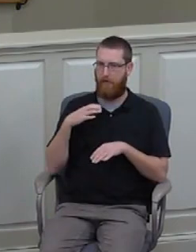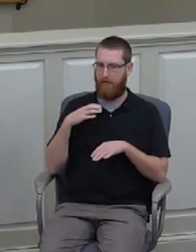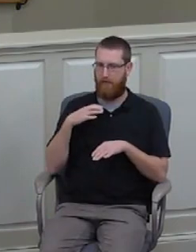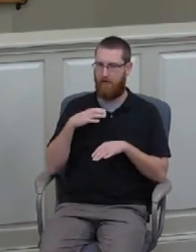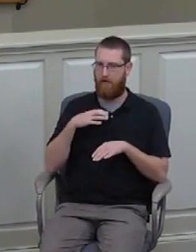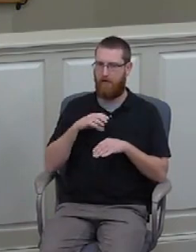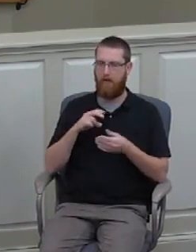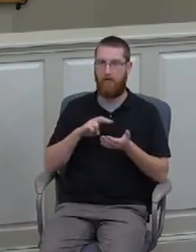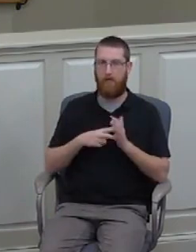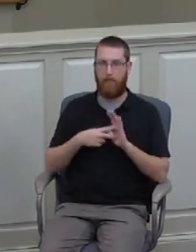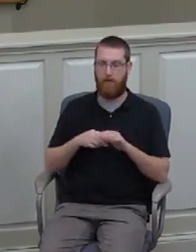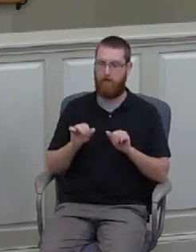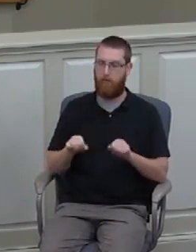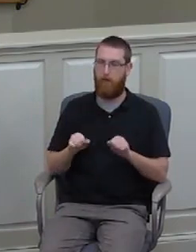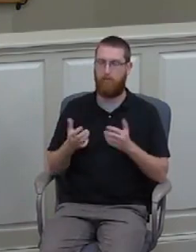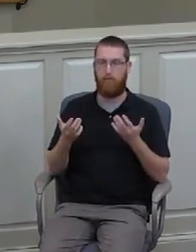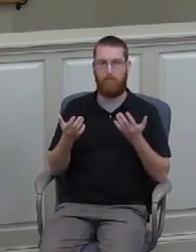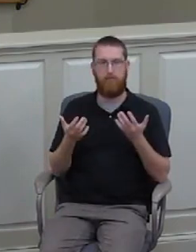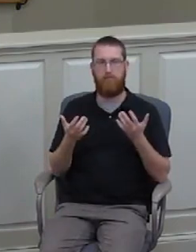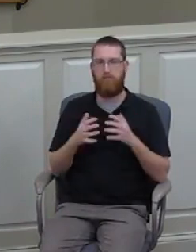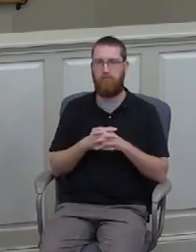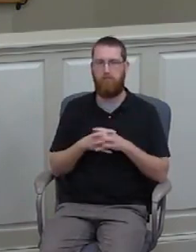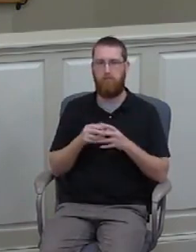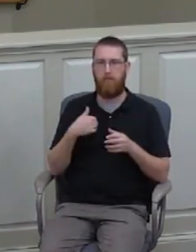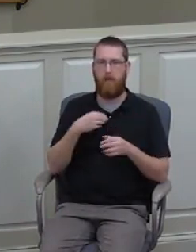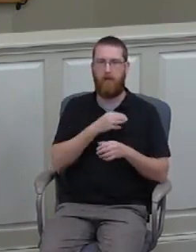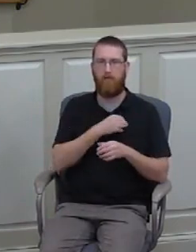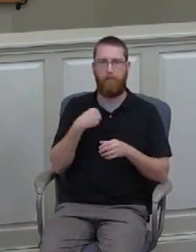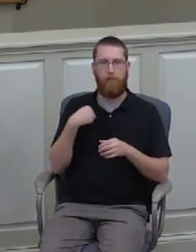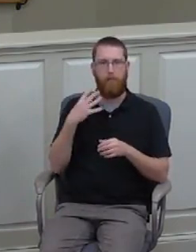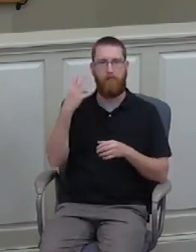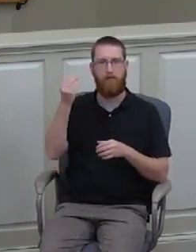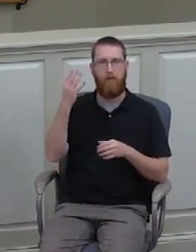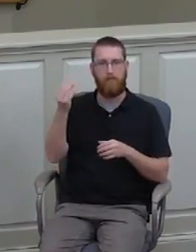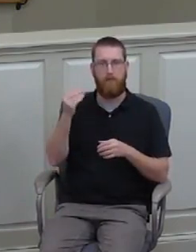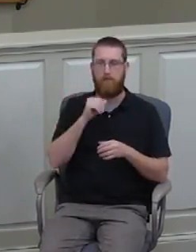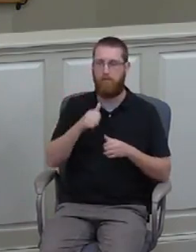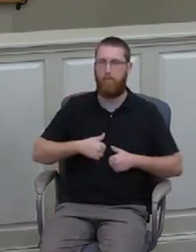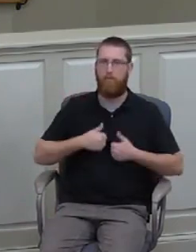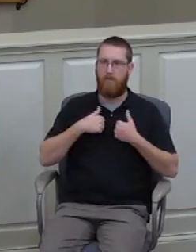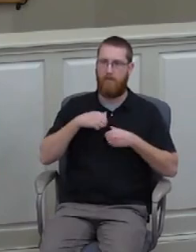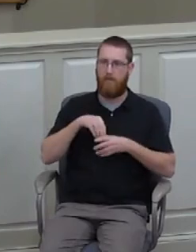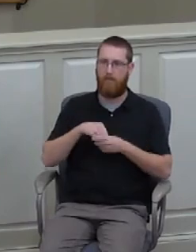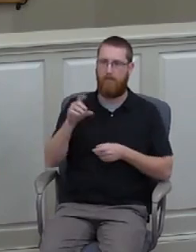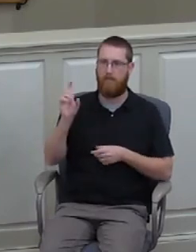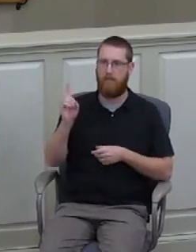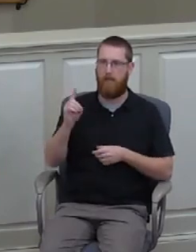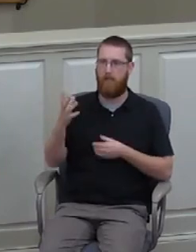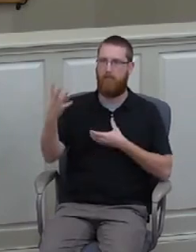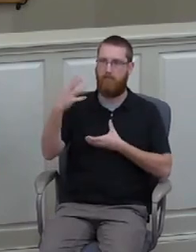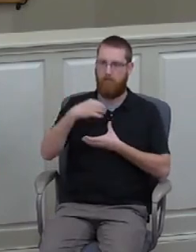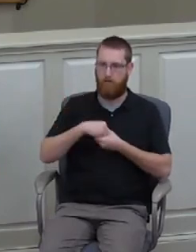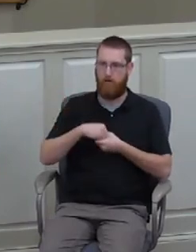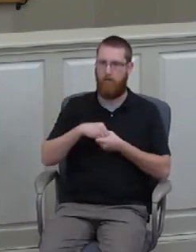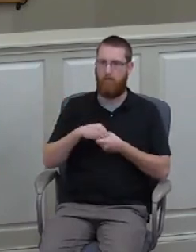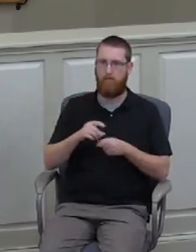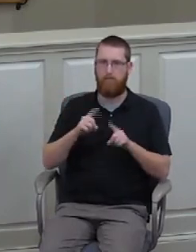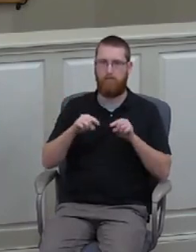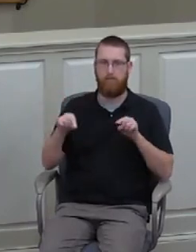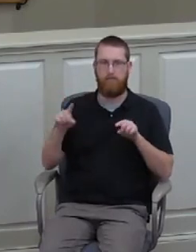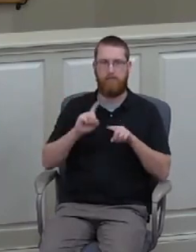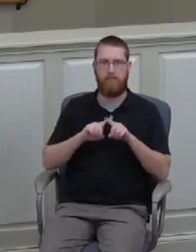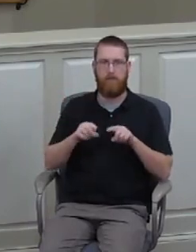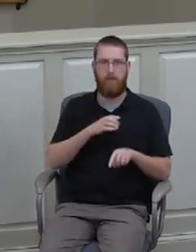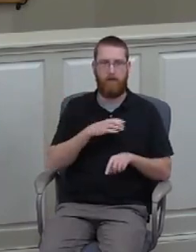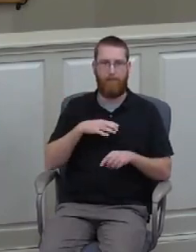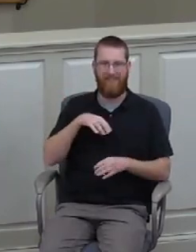it's quite feasible that, I mean, we have members that are outside, that don't live in the city limits now that serve on various committees at the city.